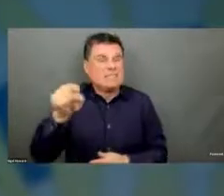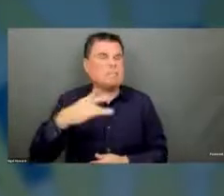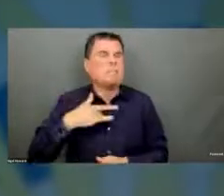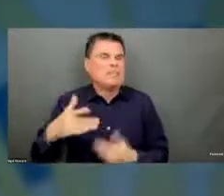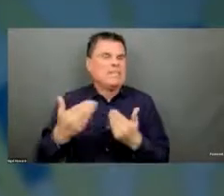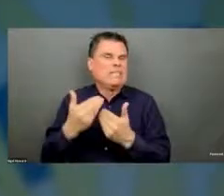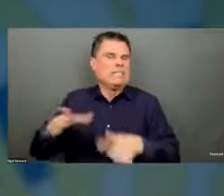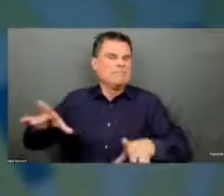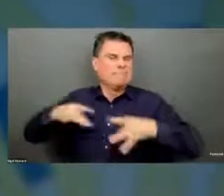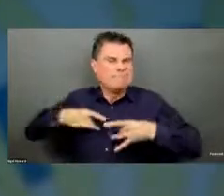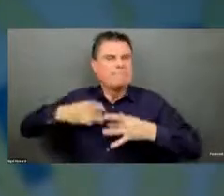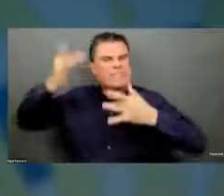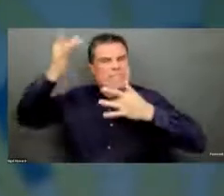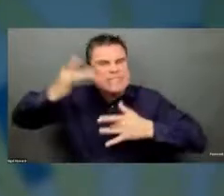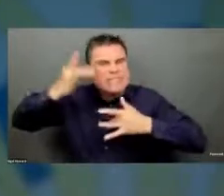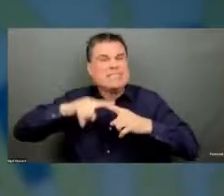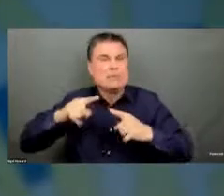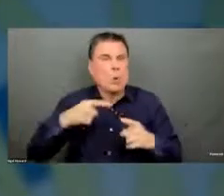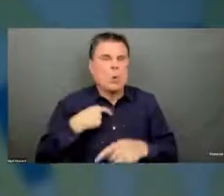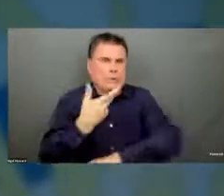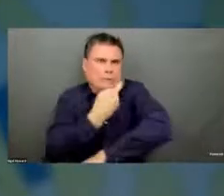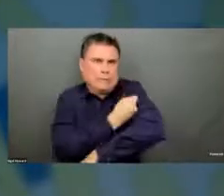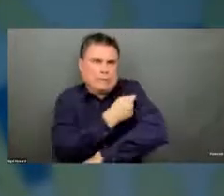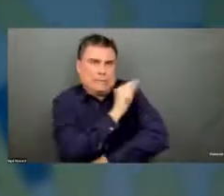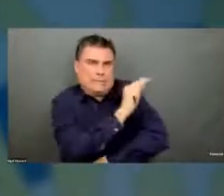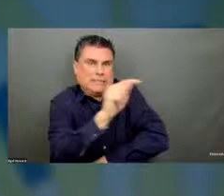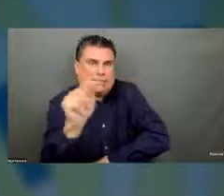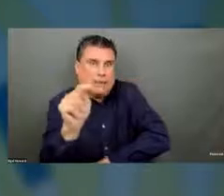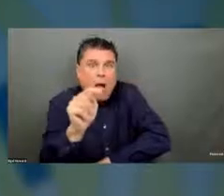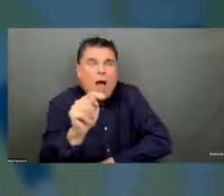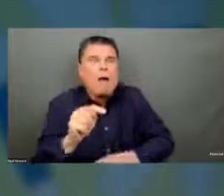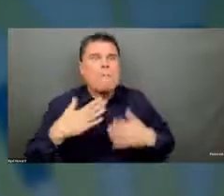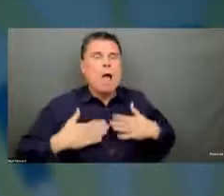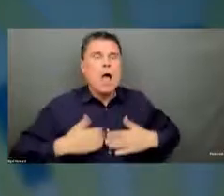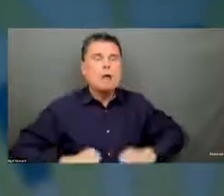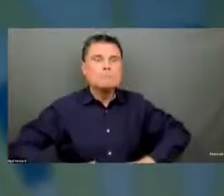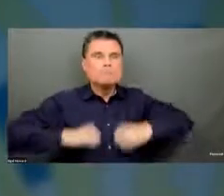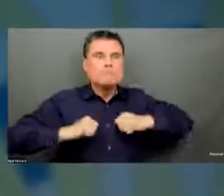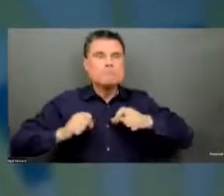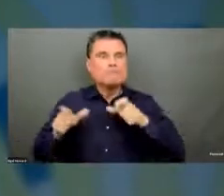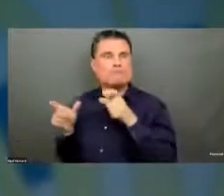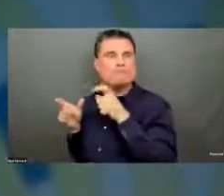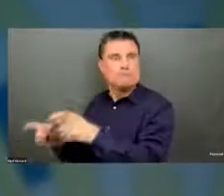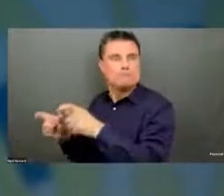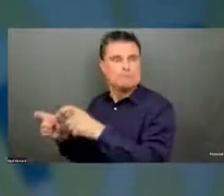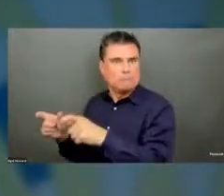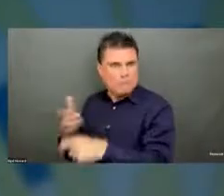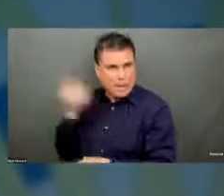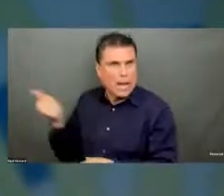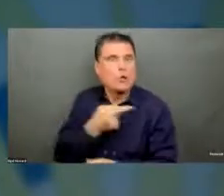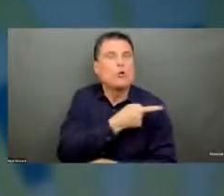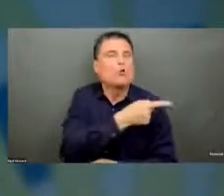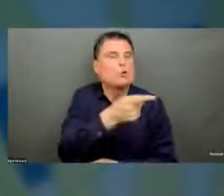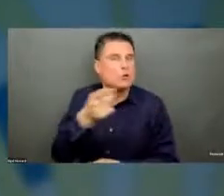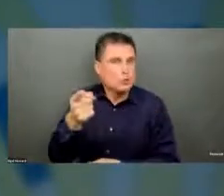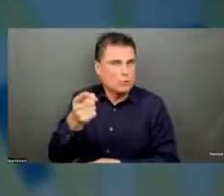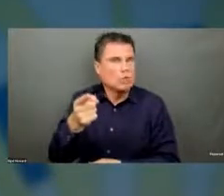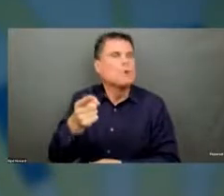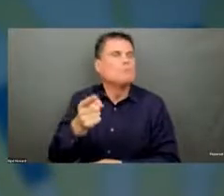from a single dose. And that is what has supported us to be able to make that really important decision